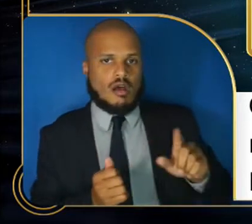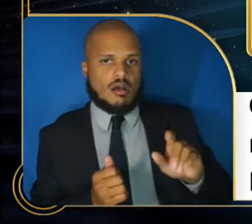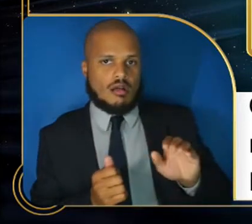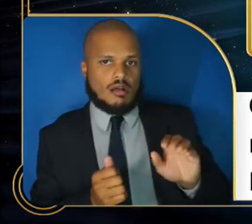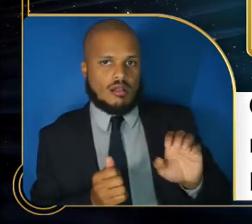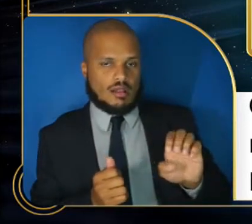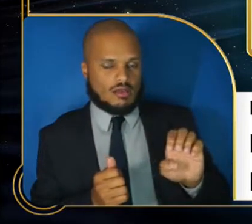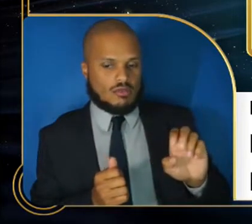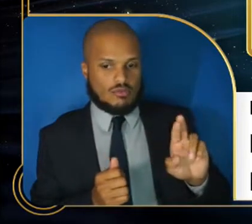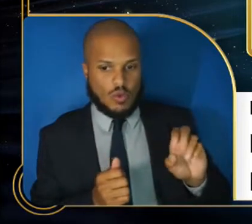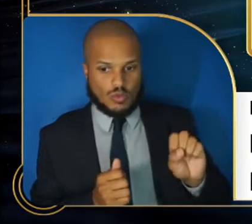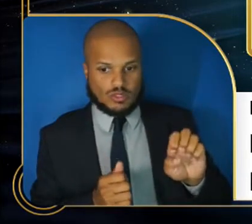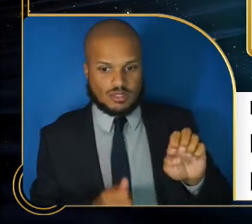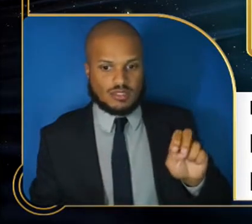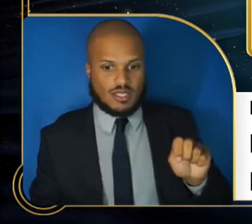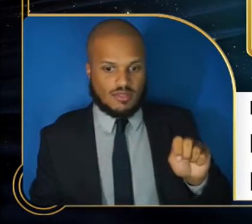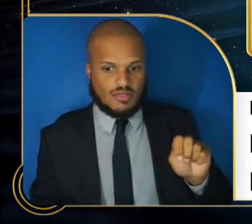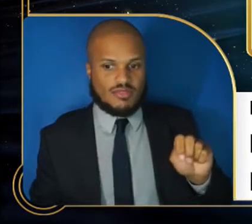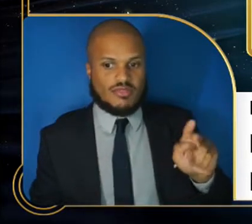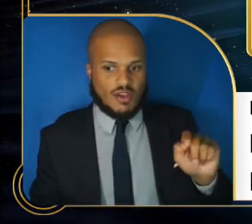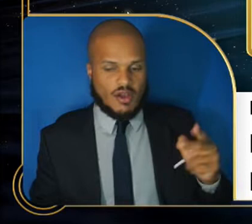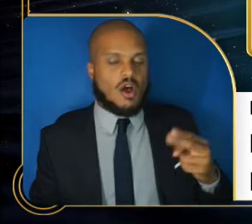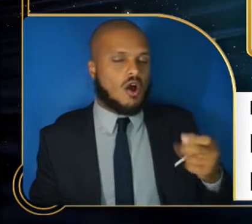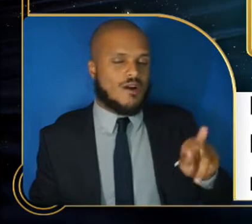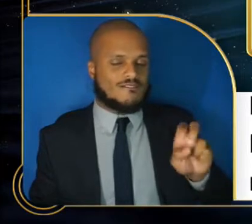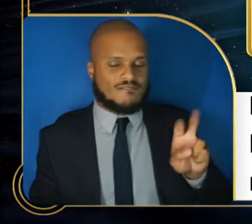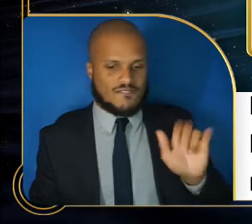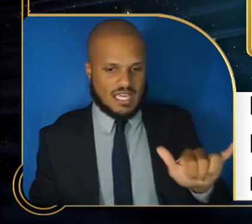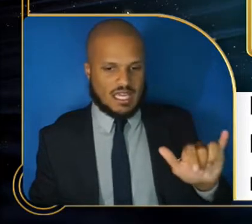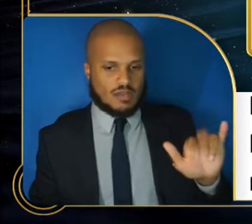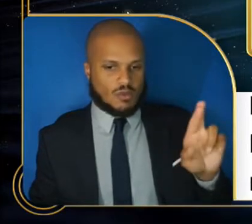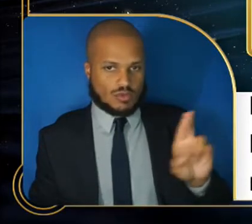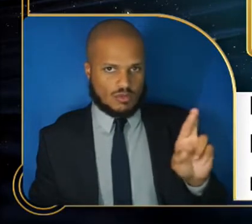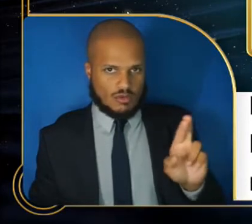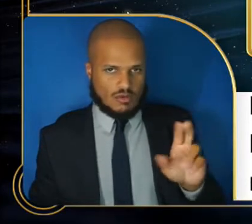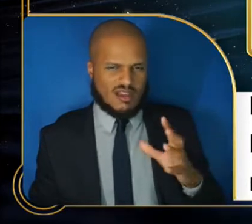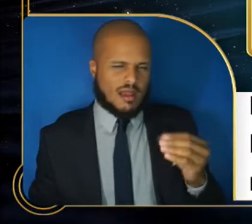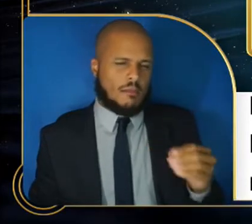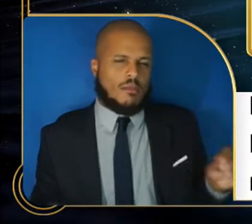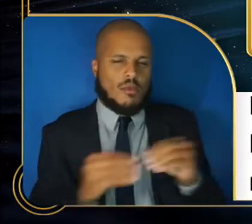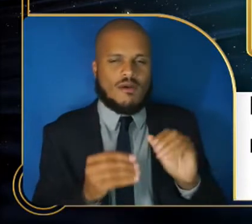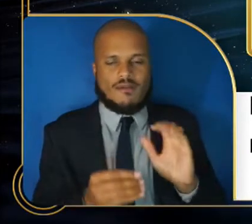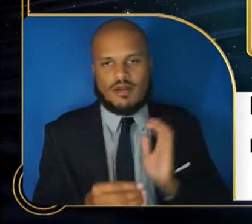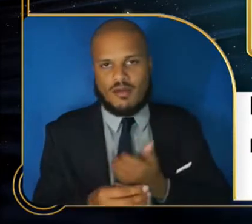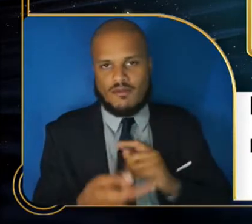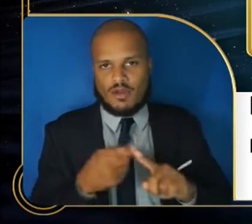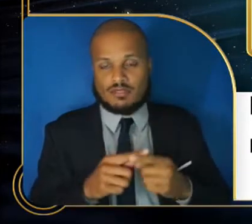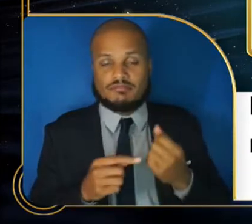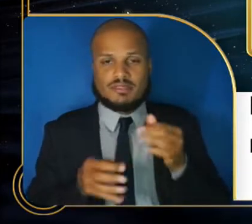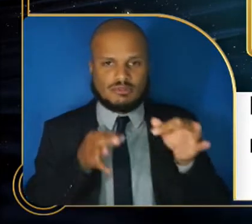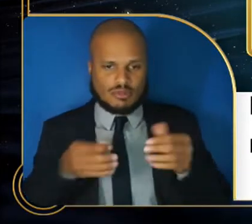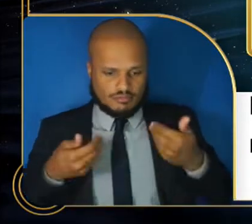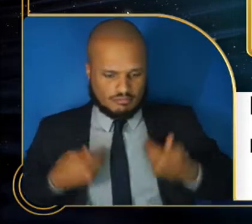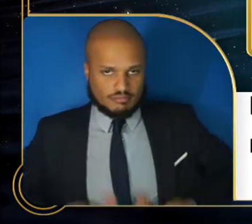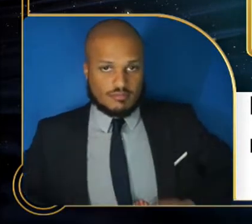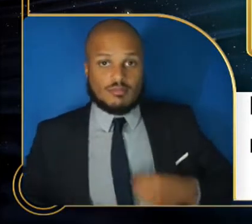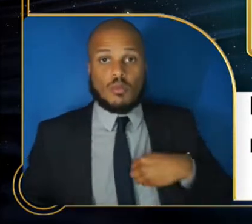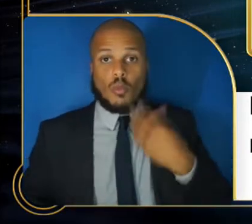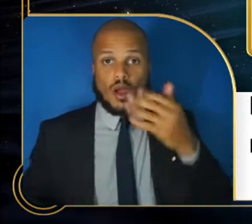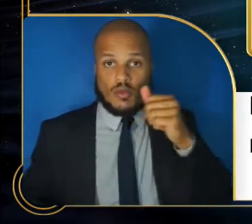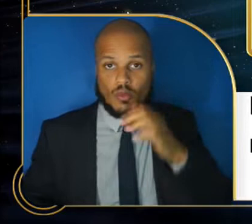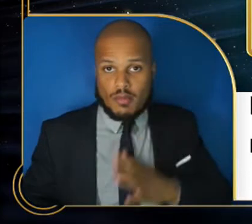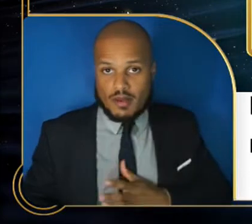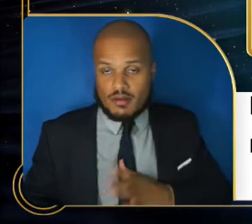member, and so many of our friends. For my image description, I'm a white woman with